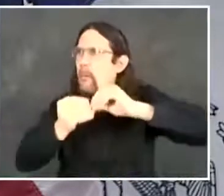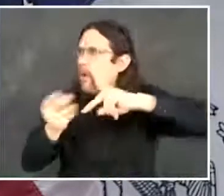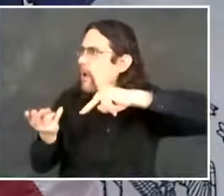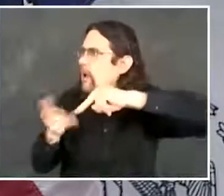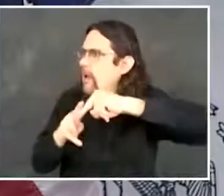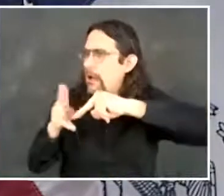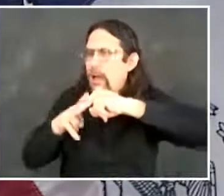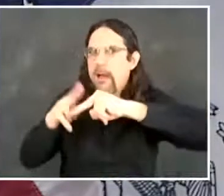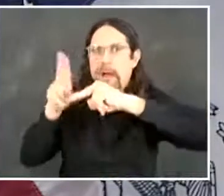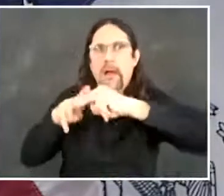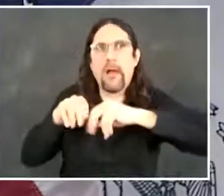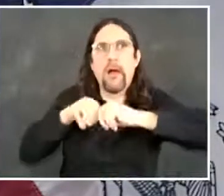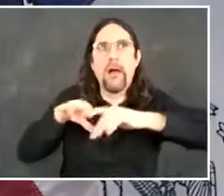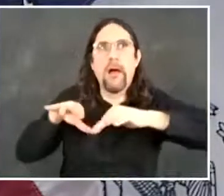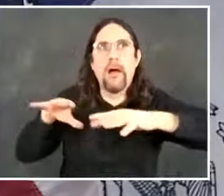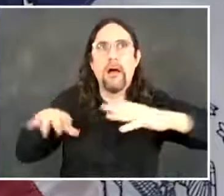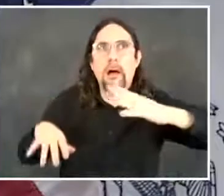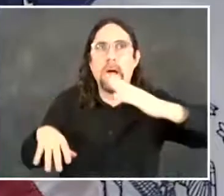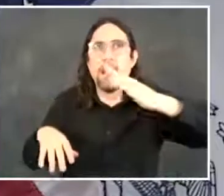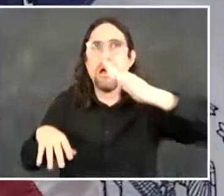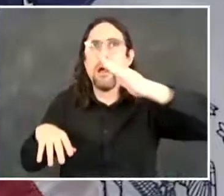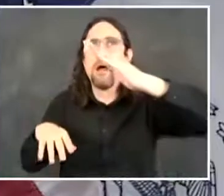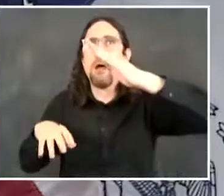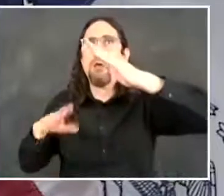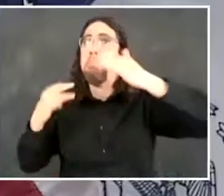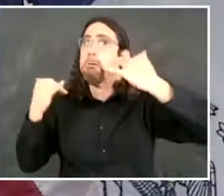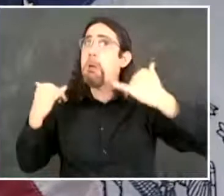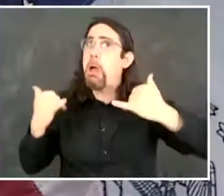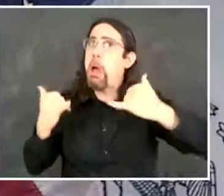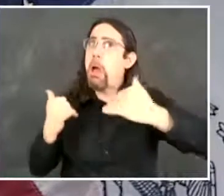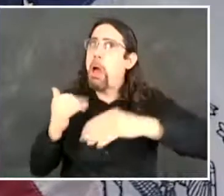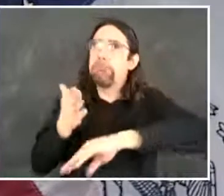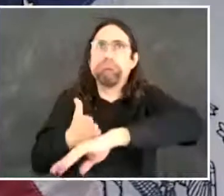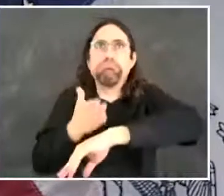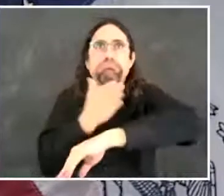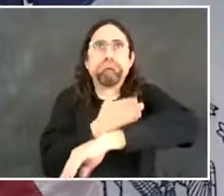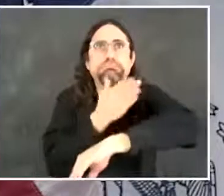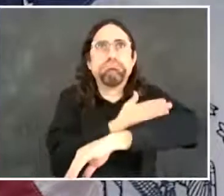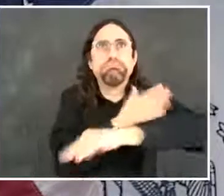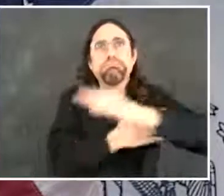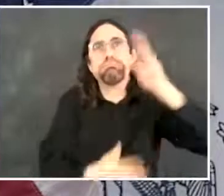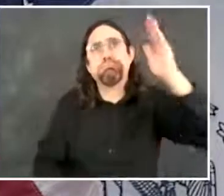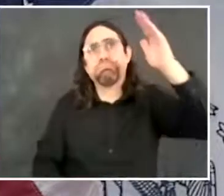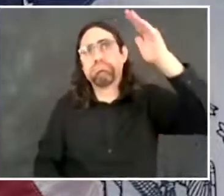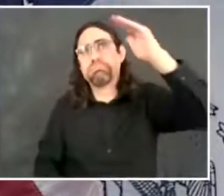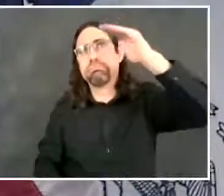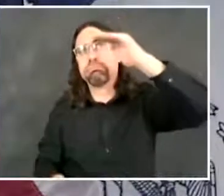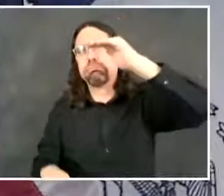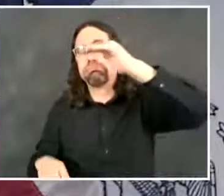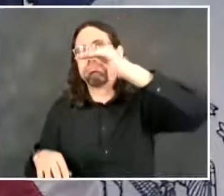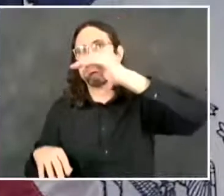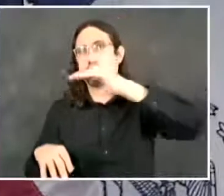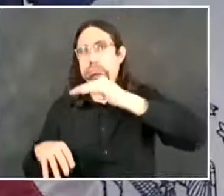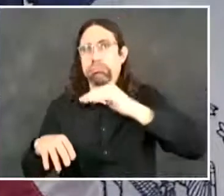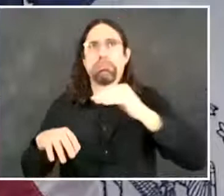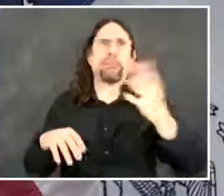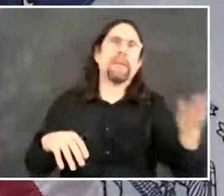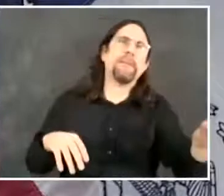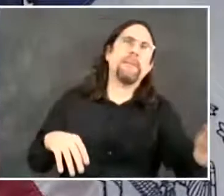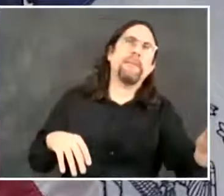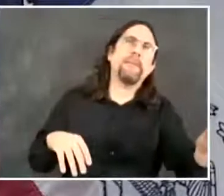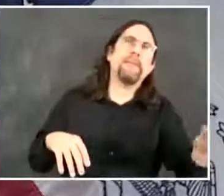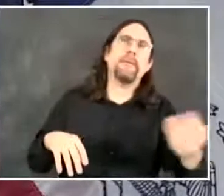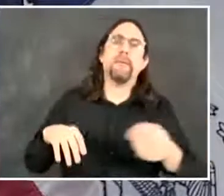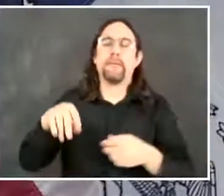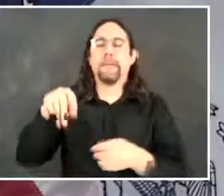to go, but May, I think, is going to be a decisive month and a chance for us to do something great here in this city.